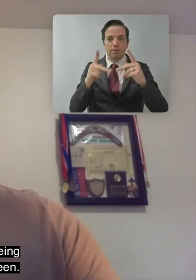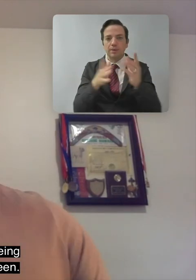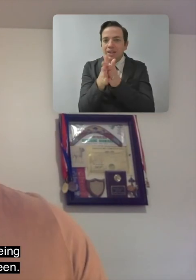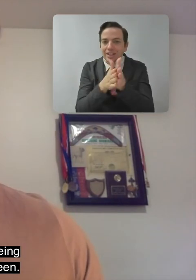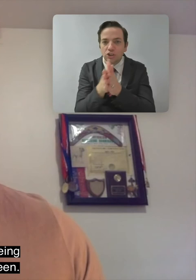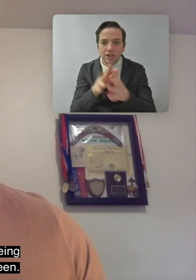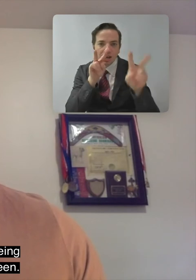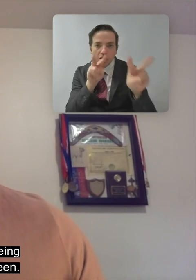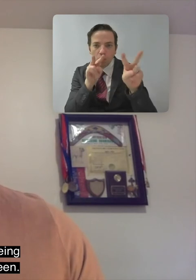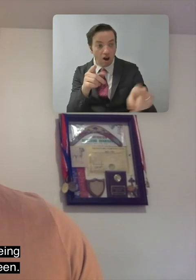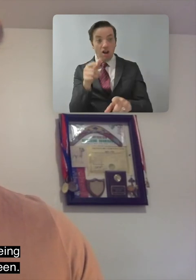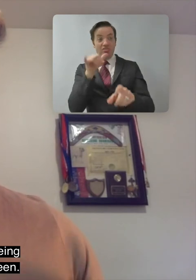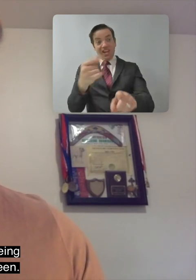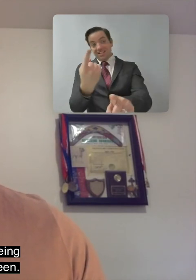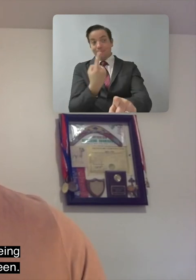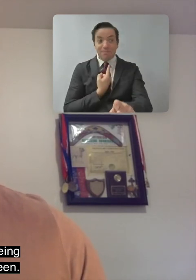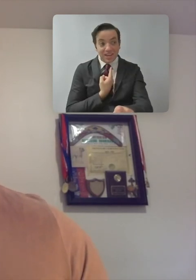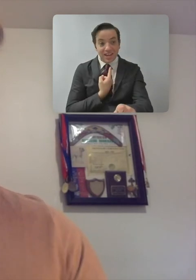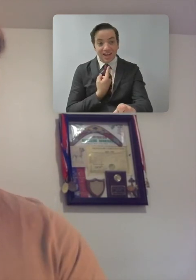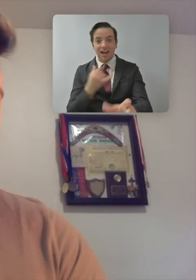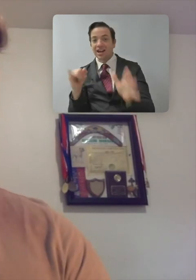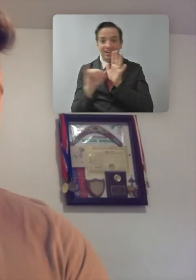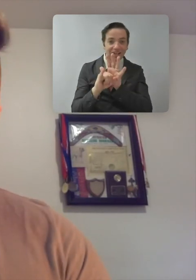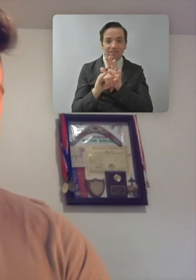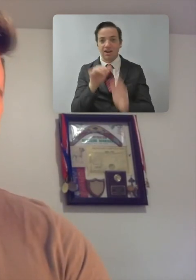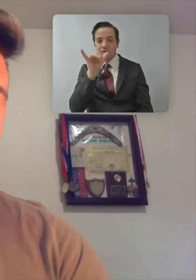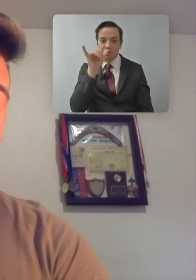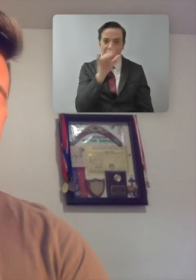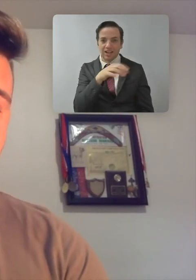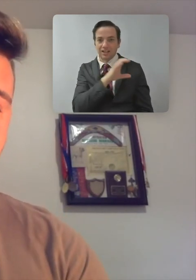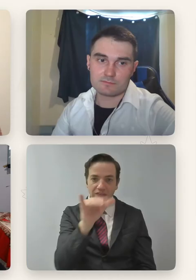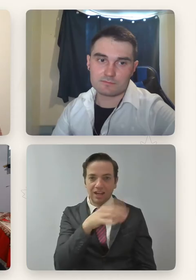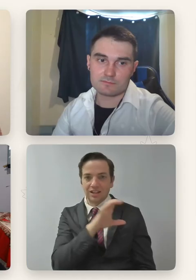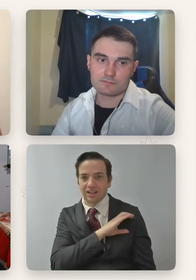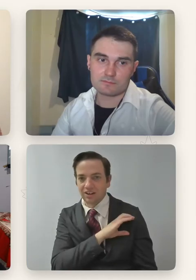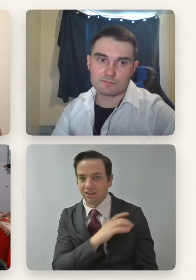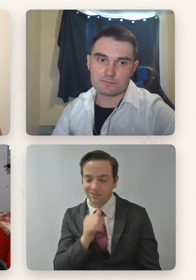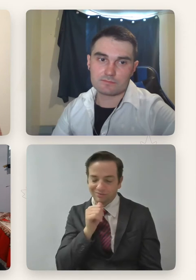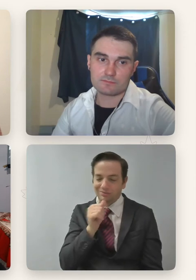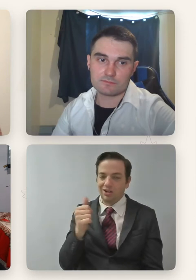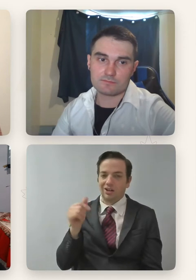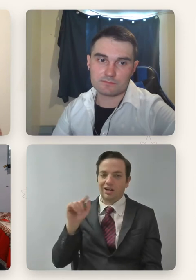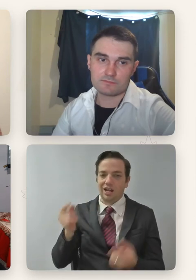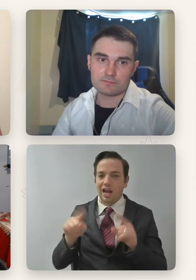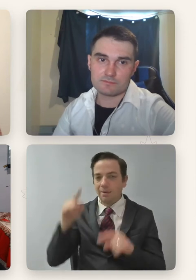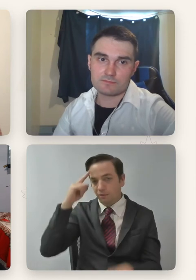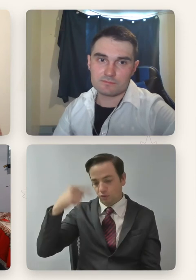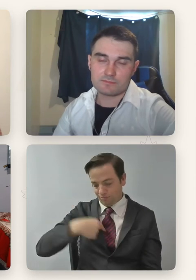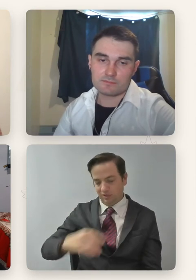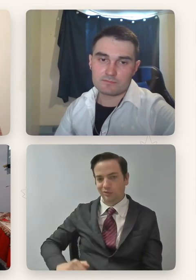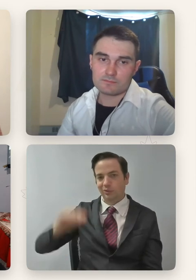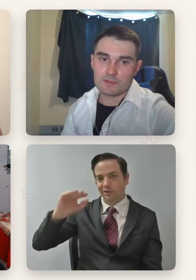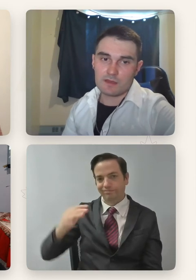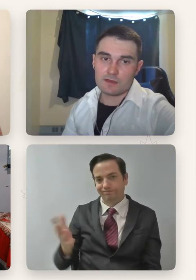them being represented properly on screen. And that was something I did not get growing up. That's a really interesting point. And,